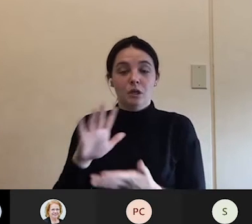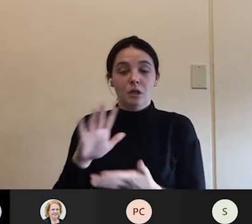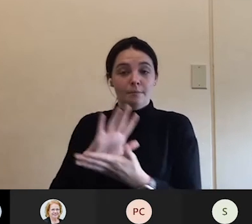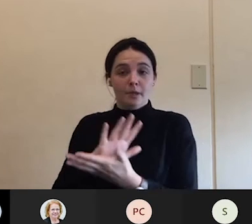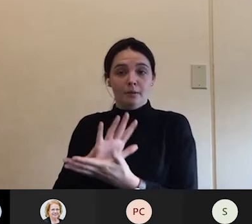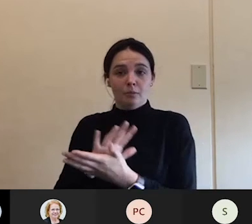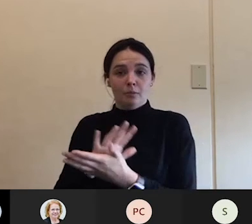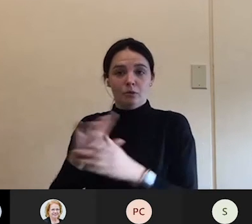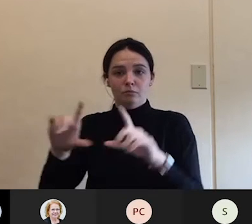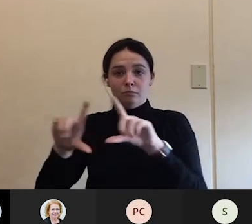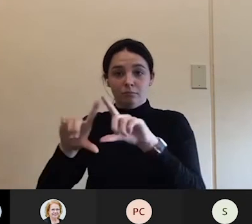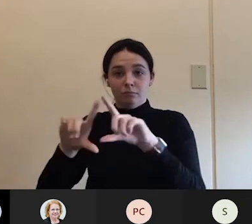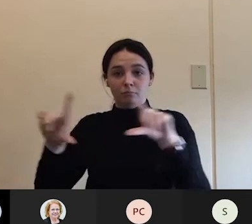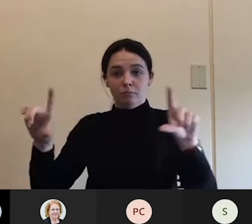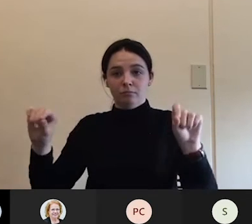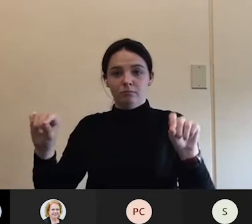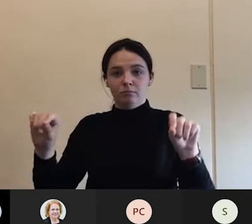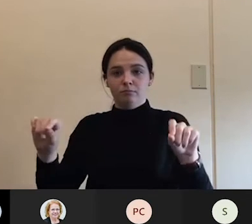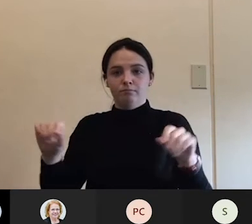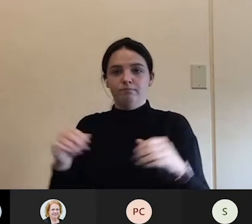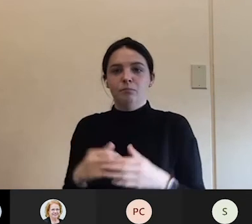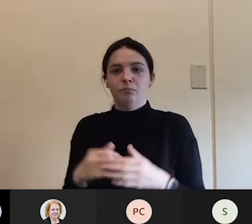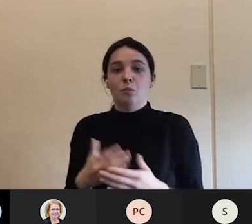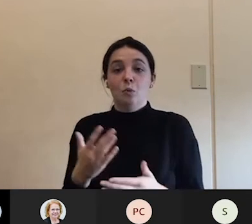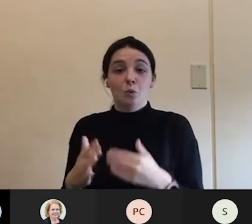any sheet of paper,